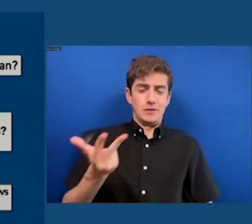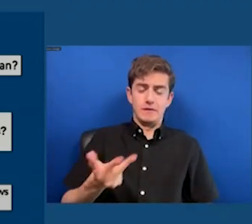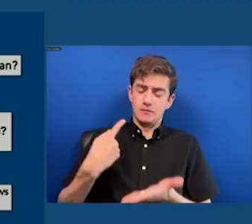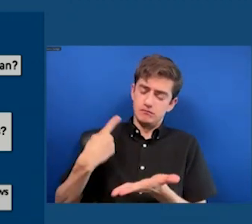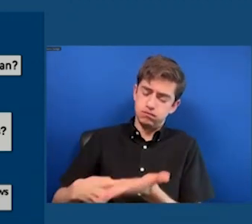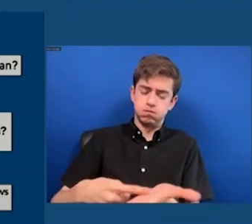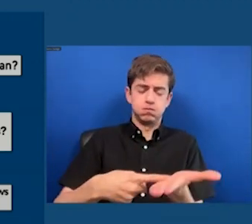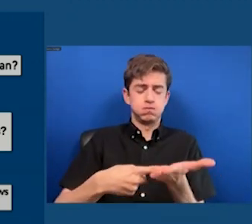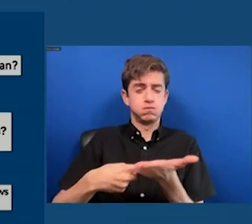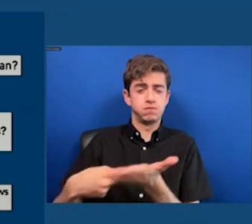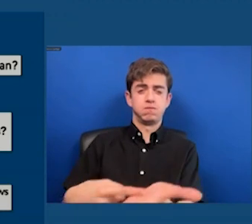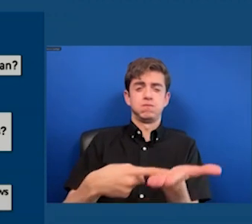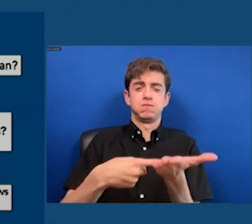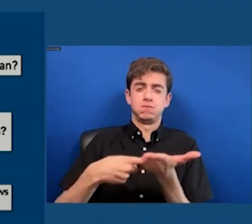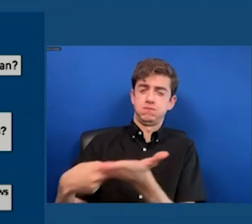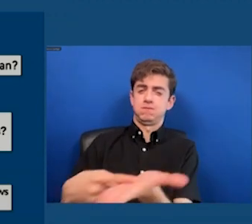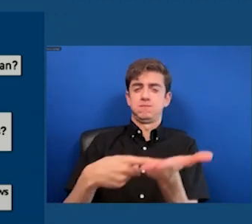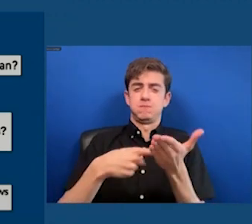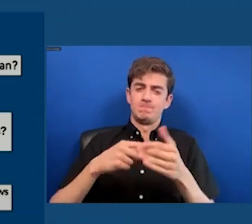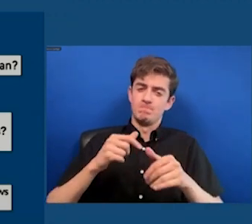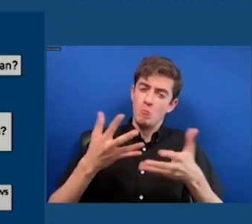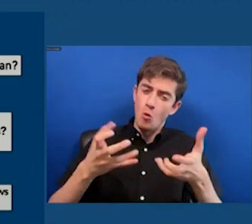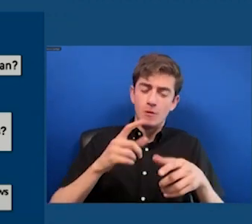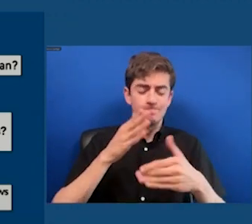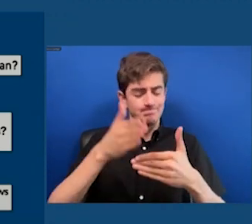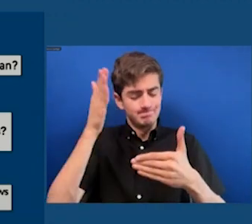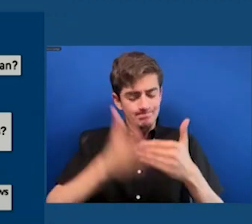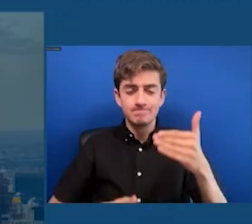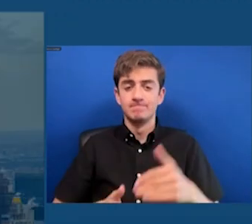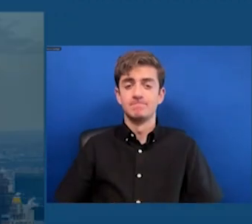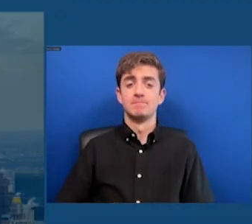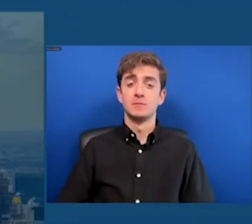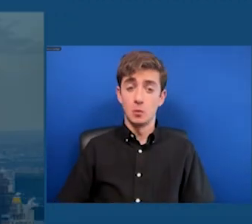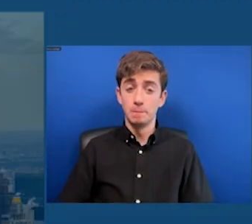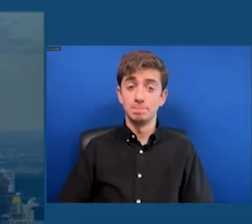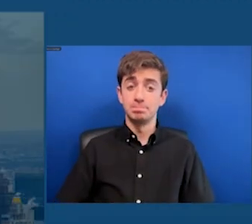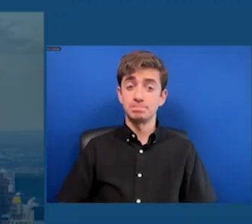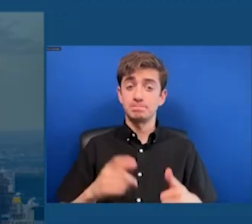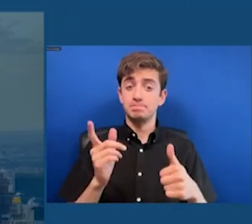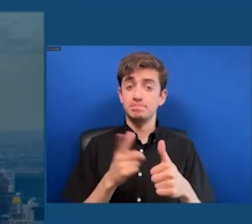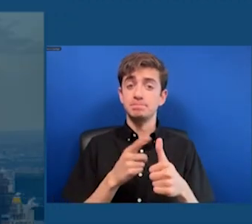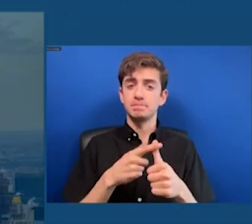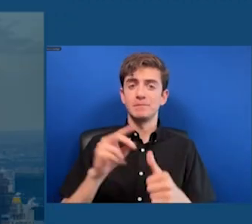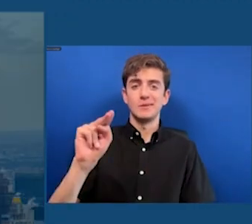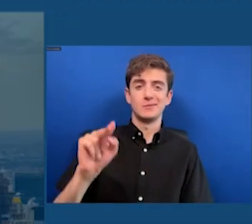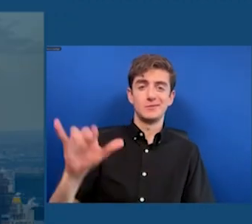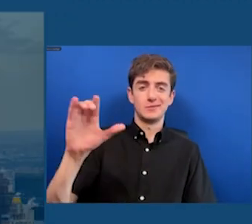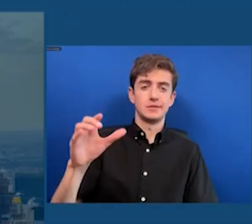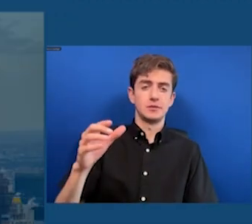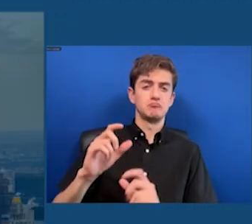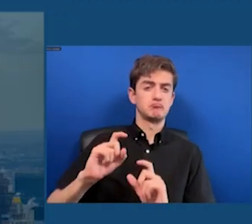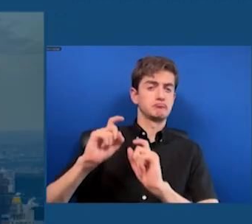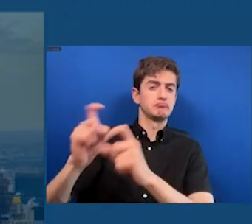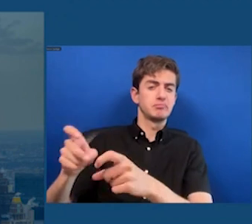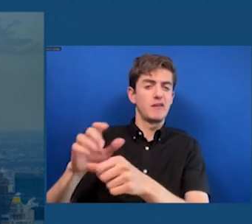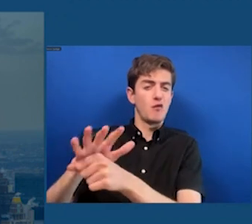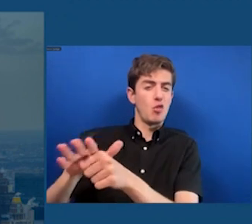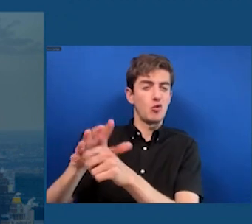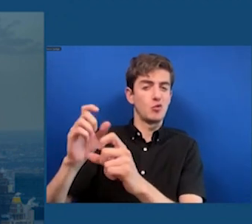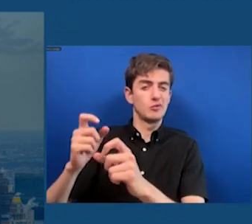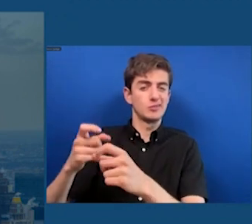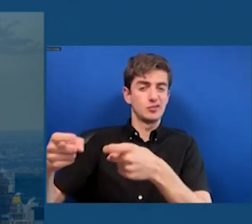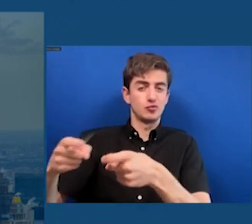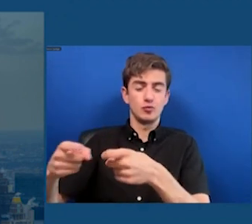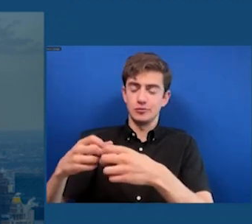done. Now, first, New York City is getting the local control it has been asking for to unlock new housing